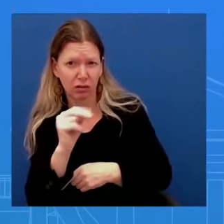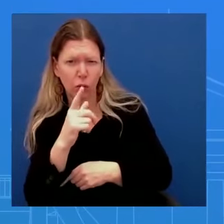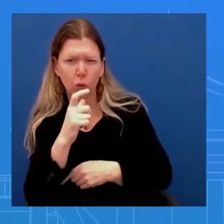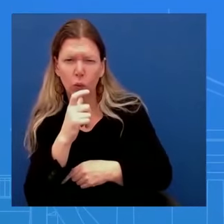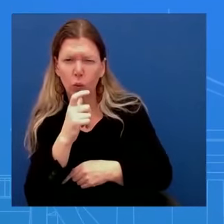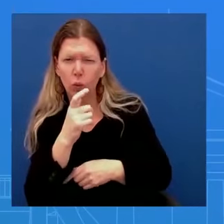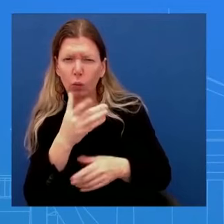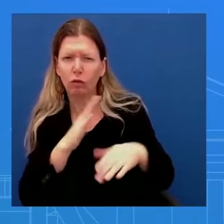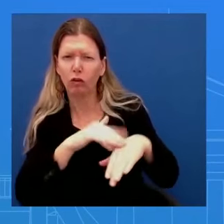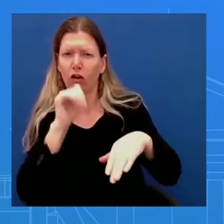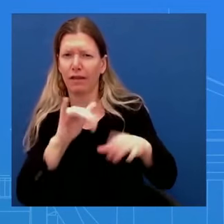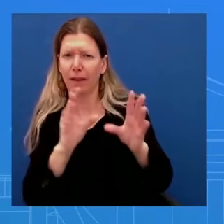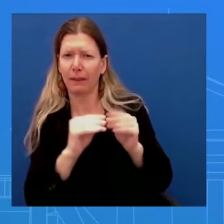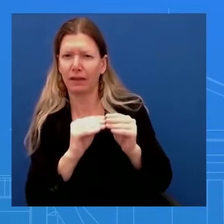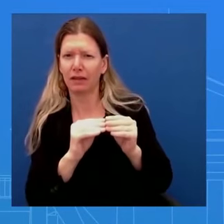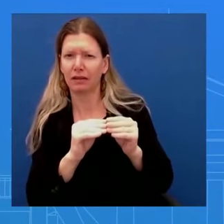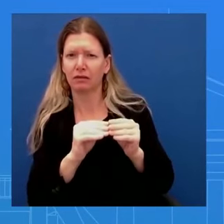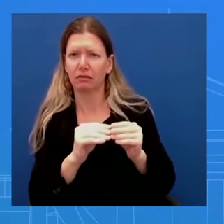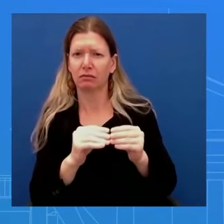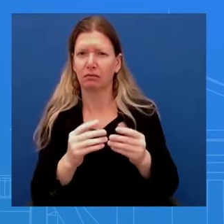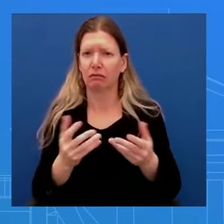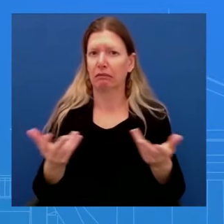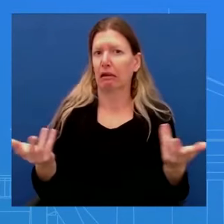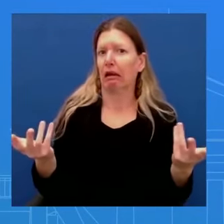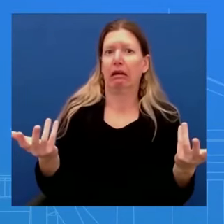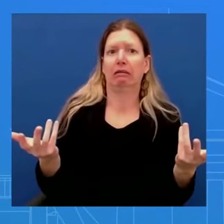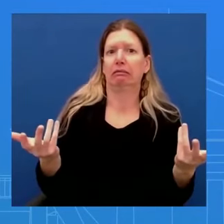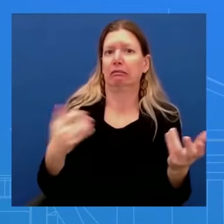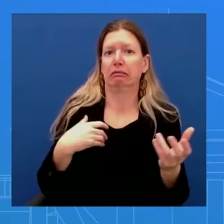that. What I did say is that the president wanted to make sure